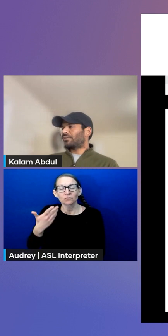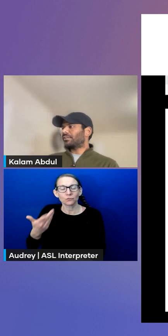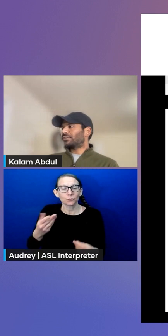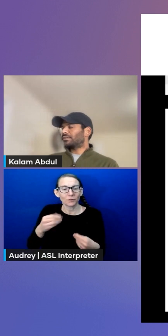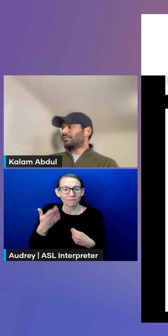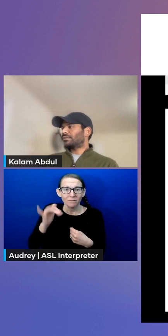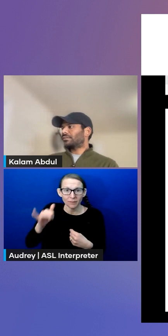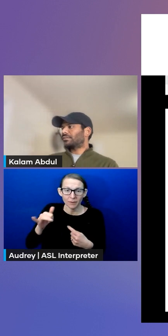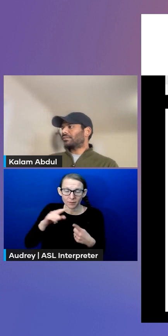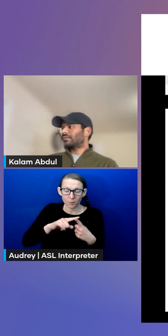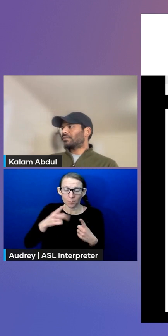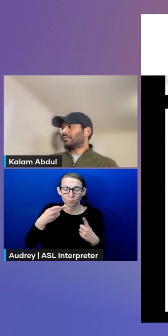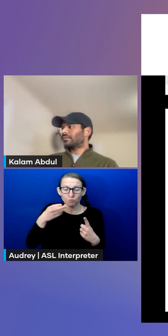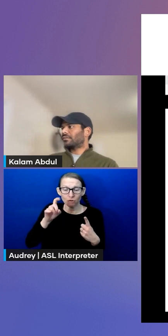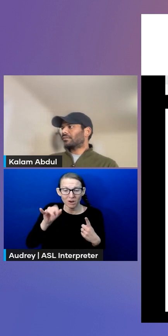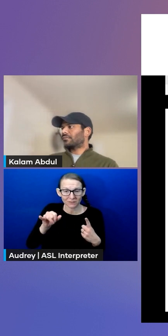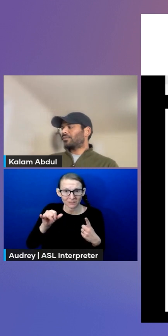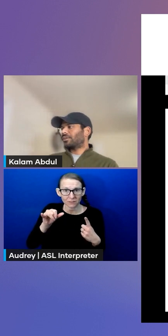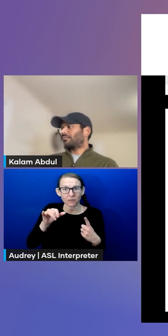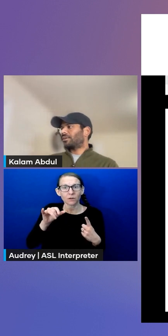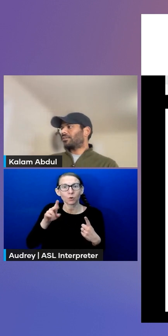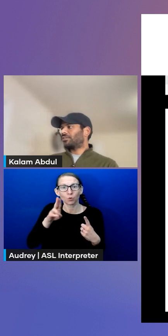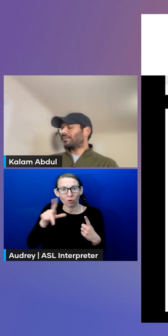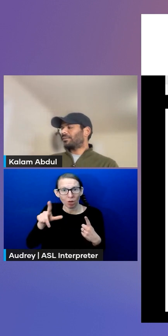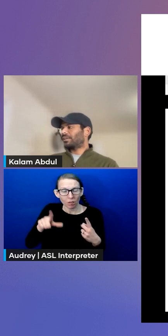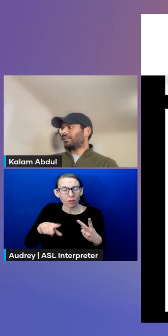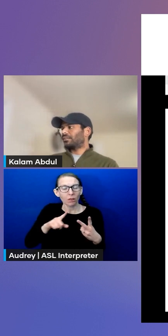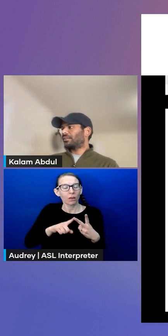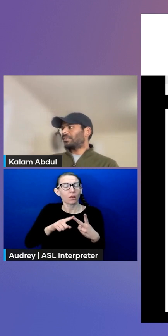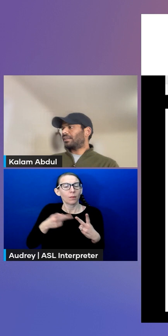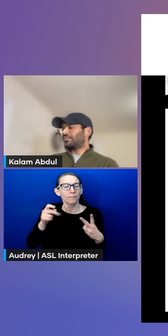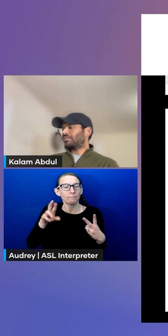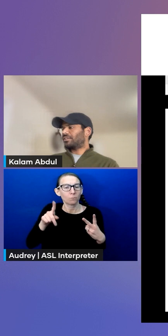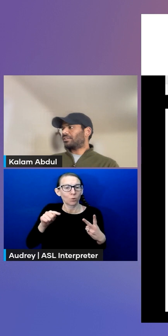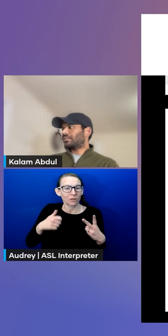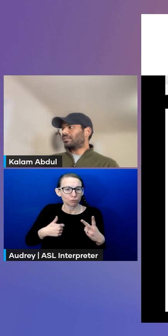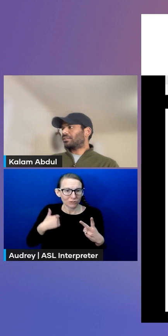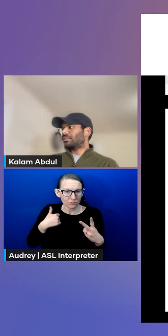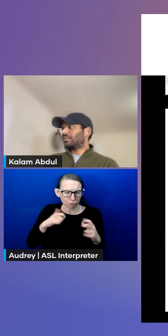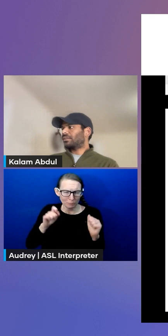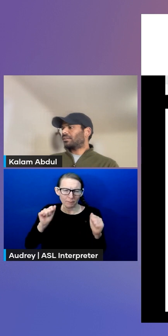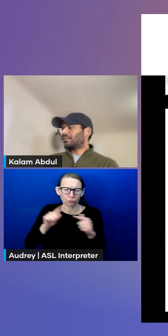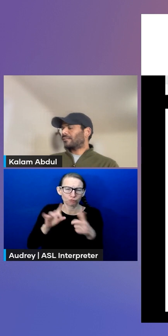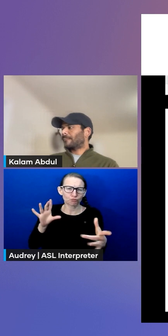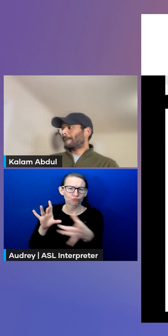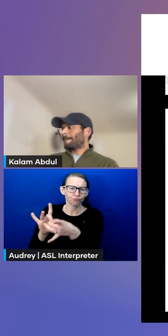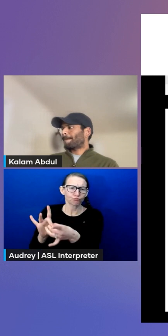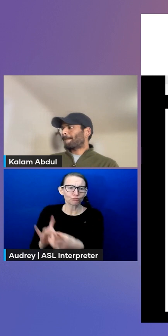port address, port number. You should be able to connect to the end instance.